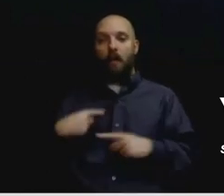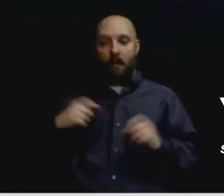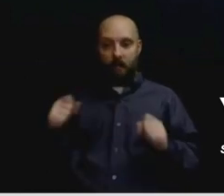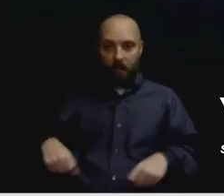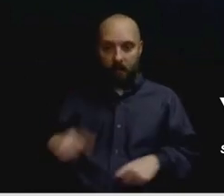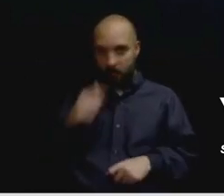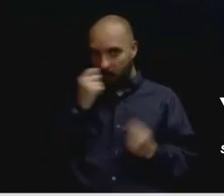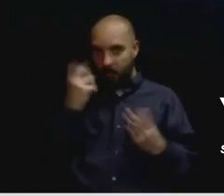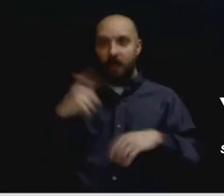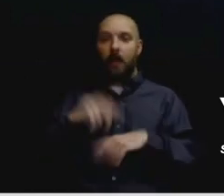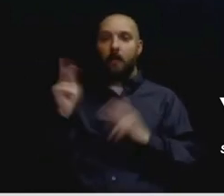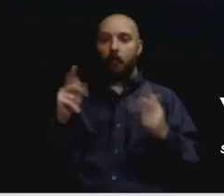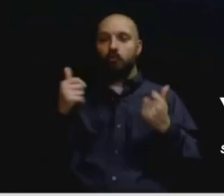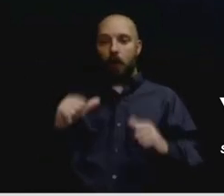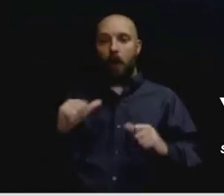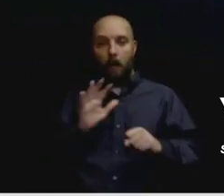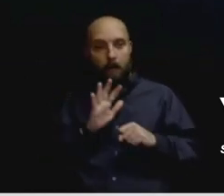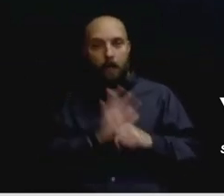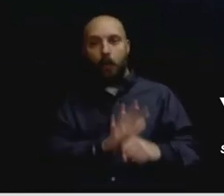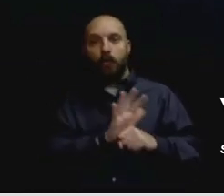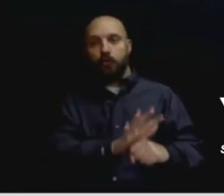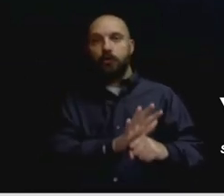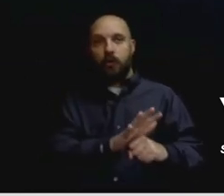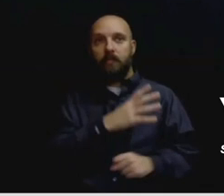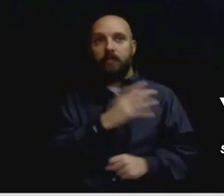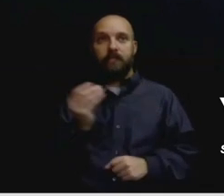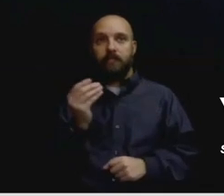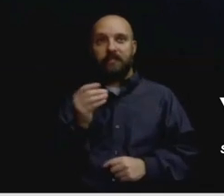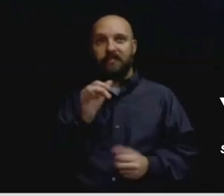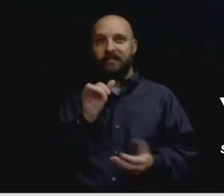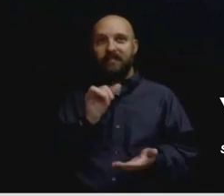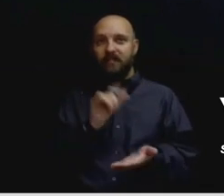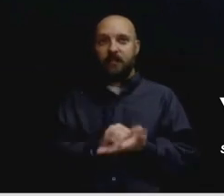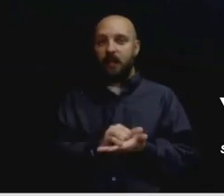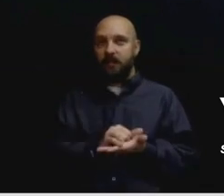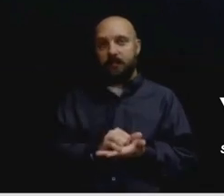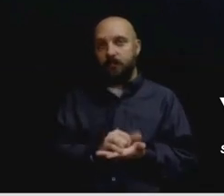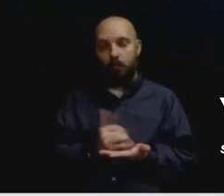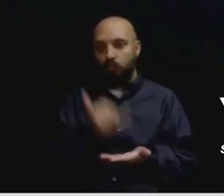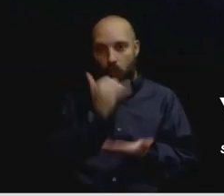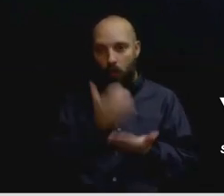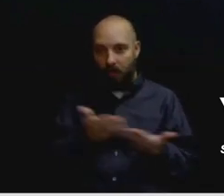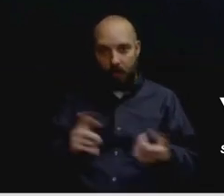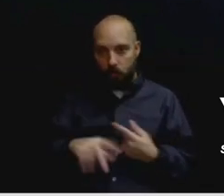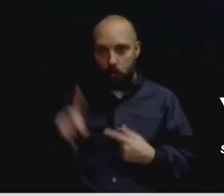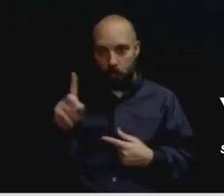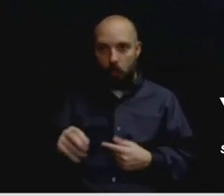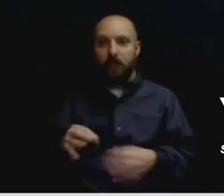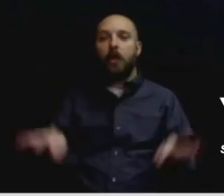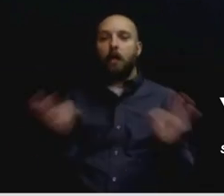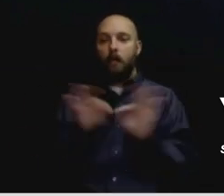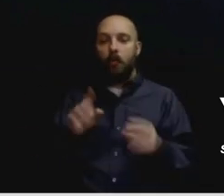times people try to push, and that's the absolute wrong thing to do. It's important to